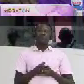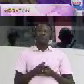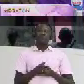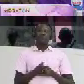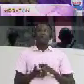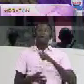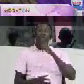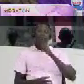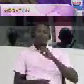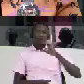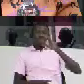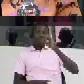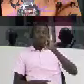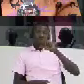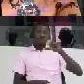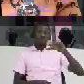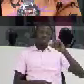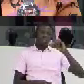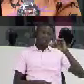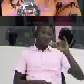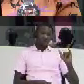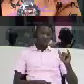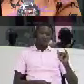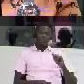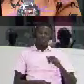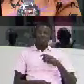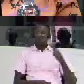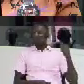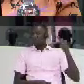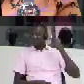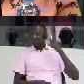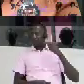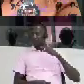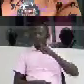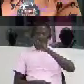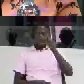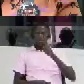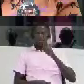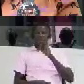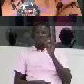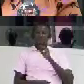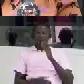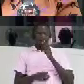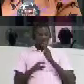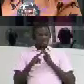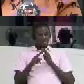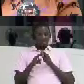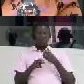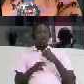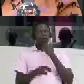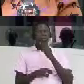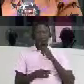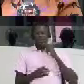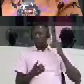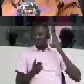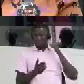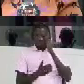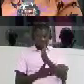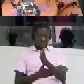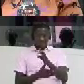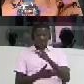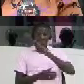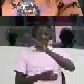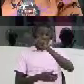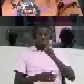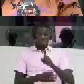Mr. Colley, just listen to my questions very carefully. I asked you a very direct question. Is